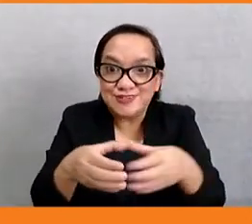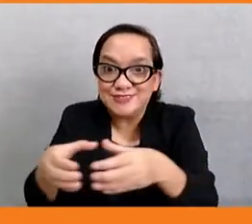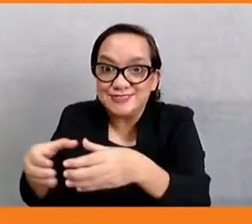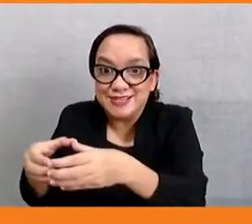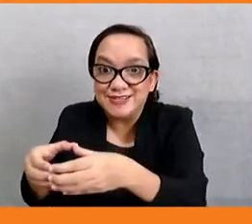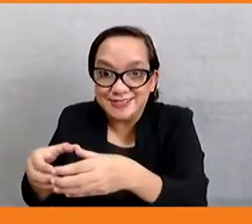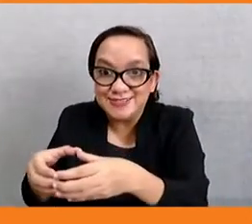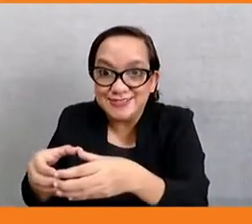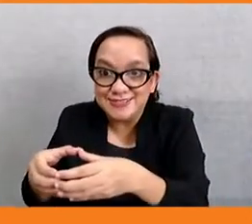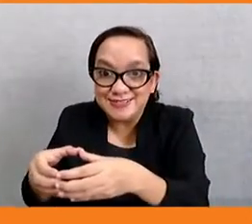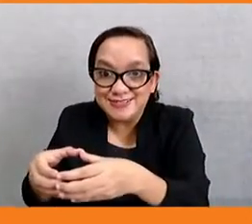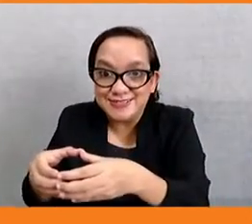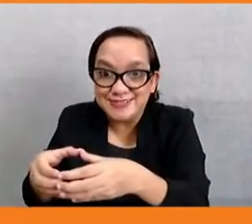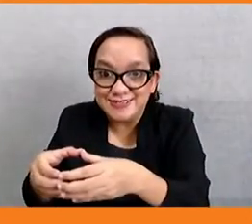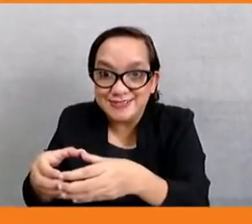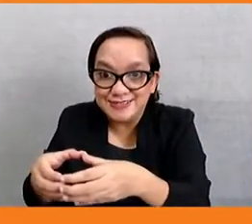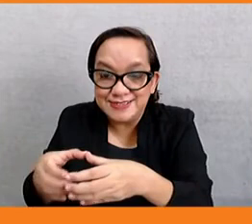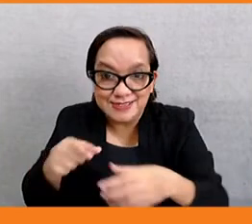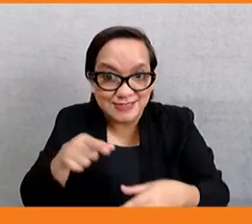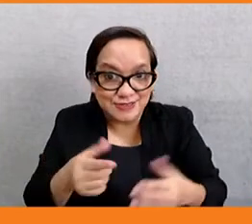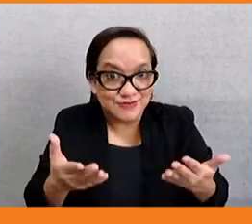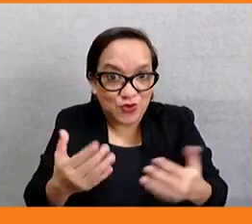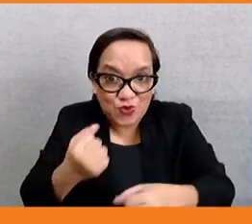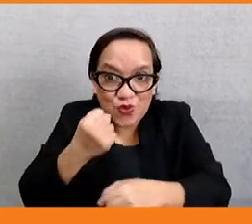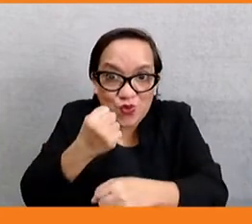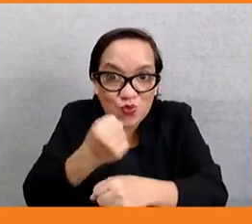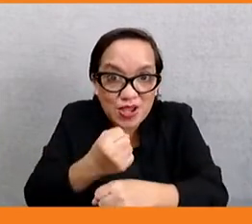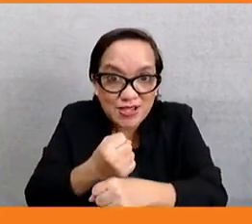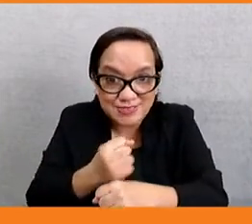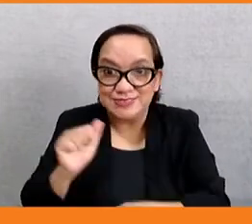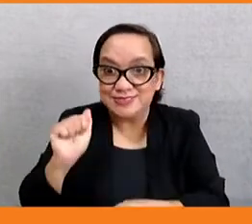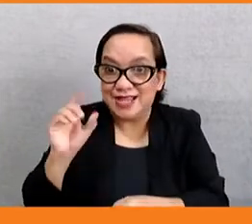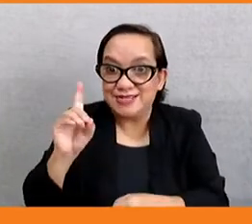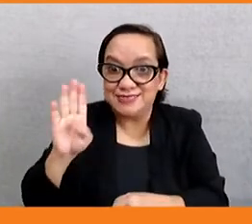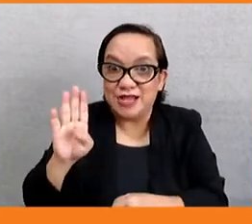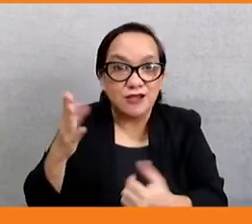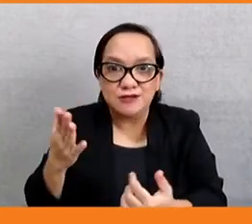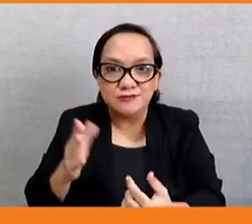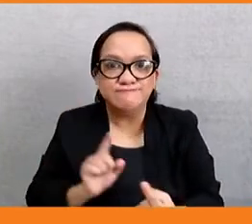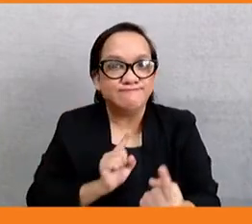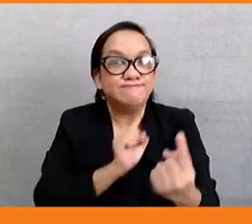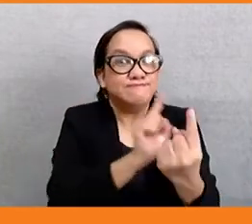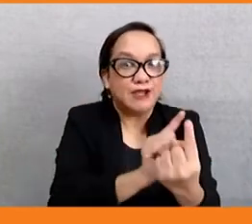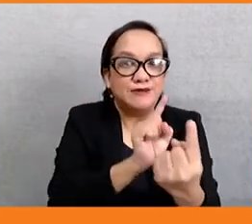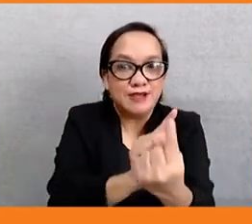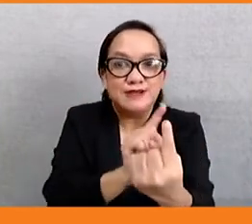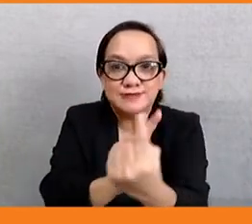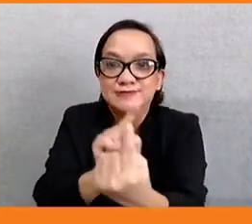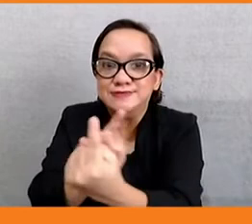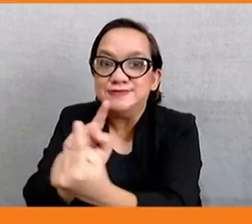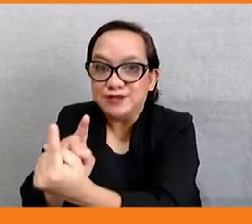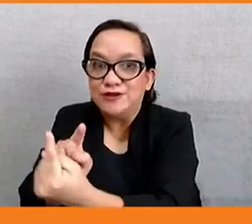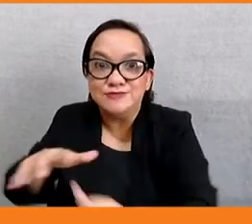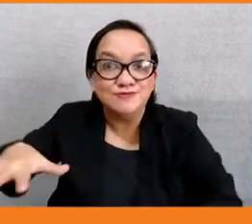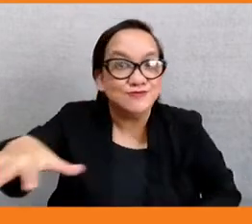working group inside the ADB, met with NGOs and labor groups in recent months to share plans on the just